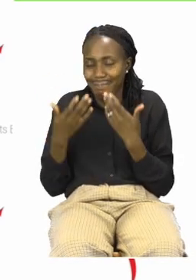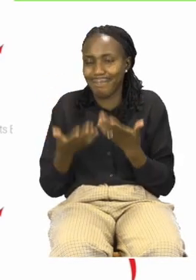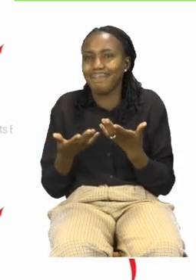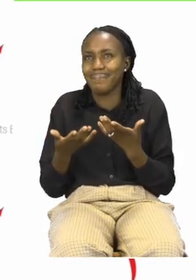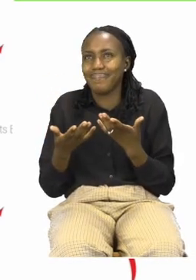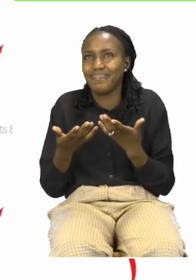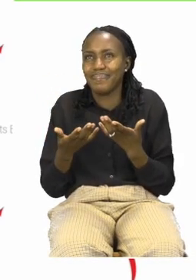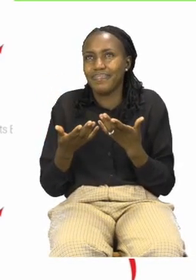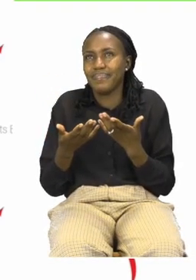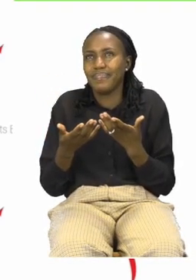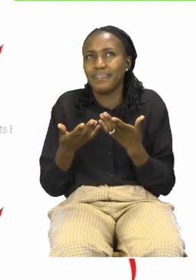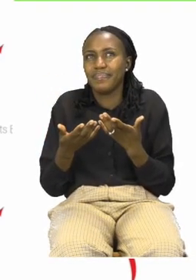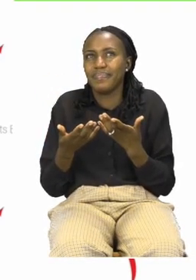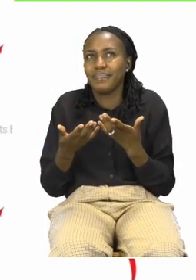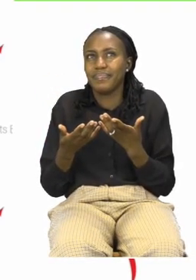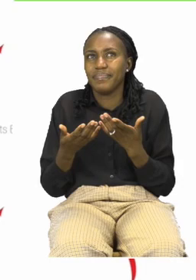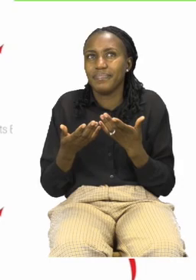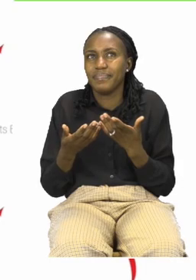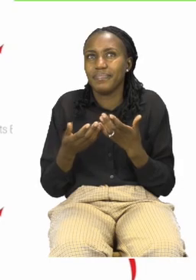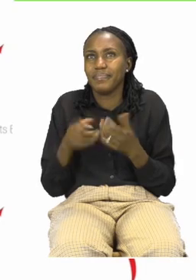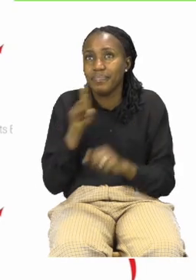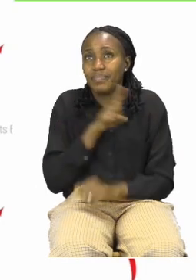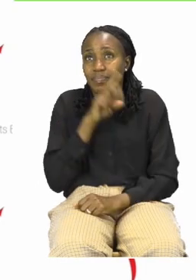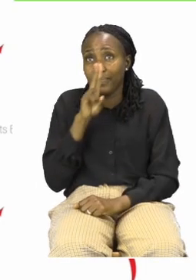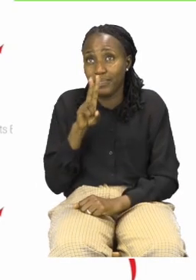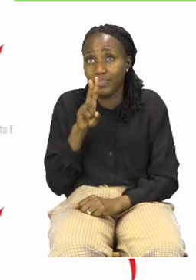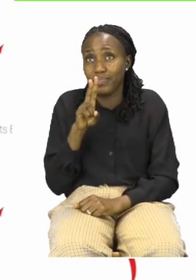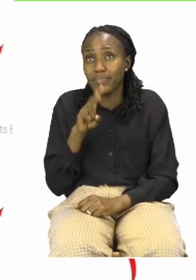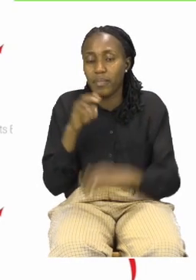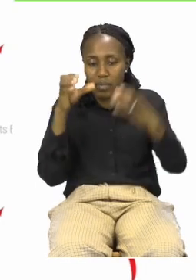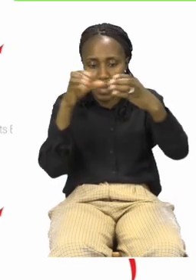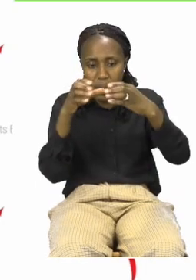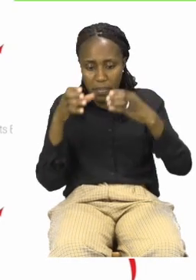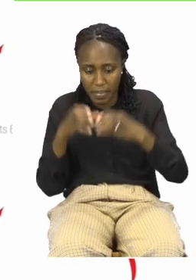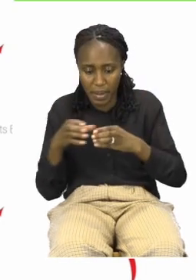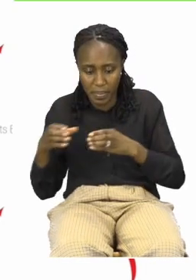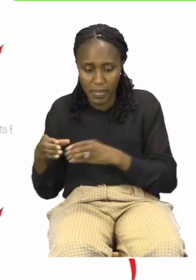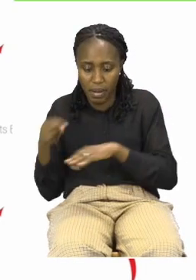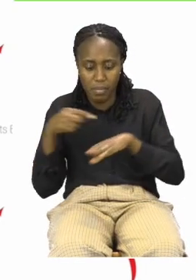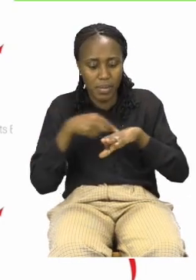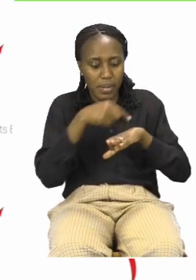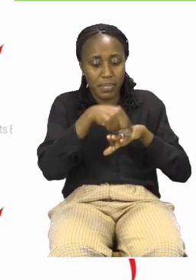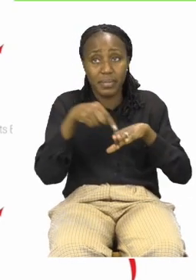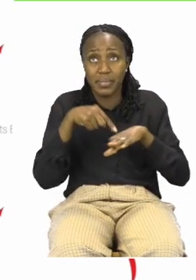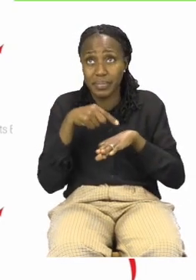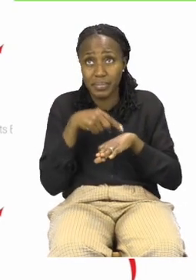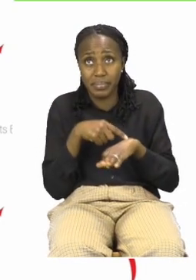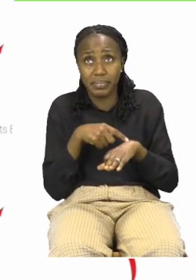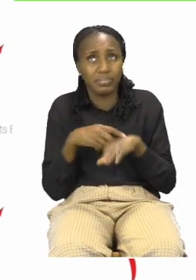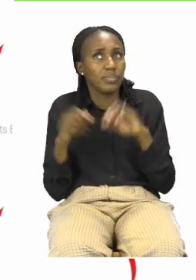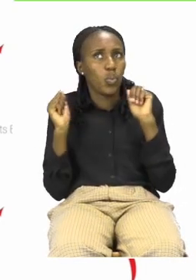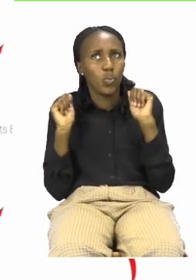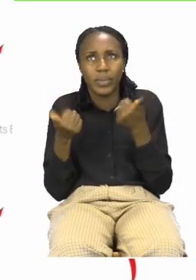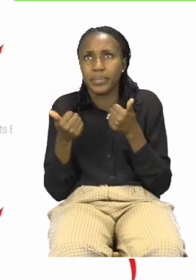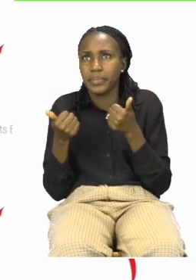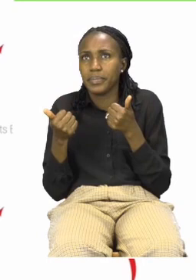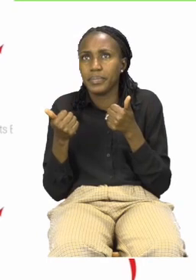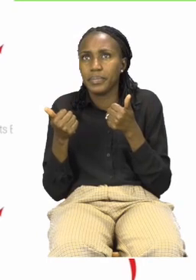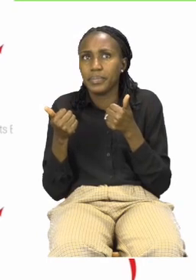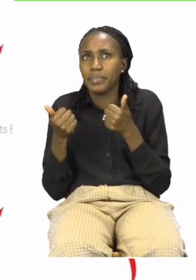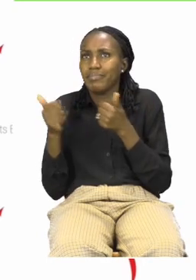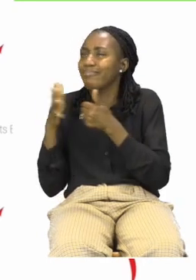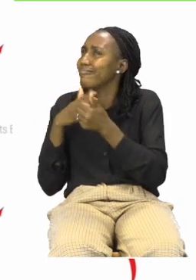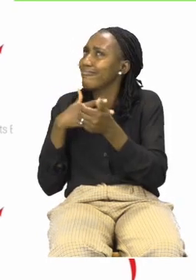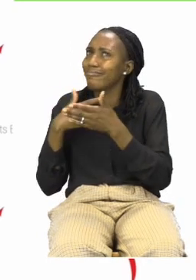you look at, we've got 12 golf courses spread over Namibia, which is fantastic. So anybody can,